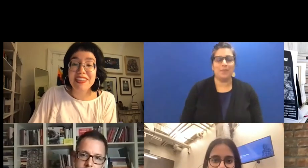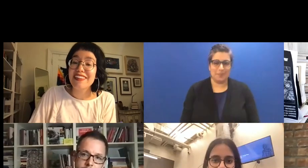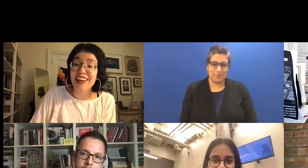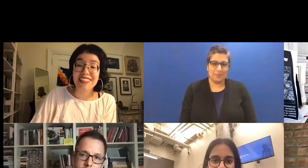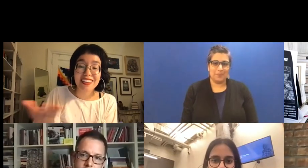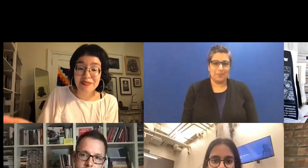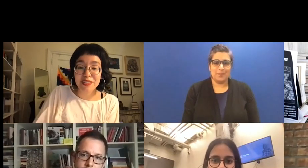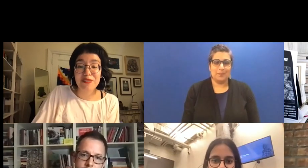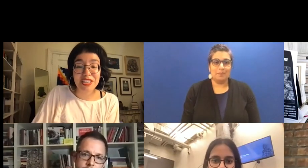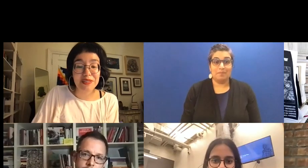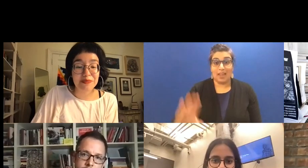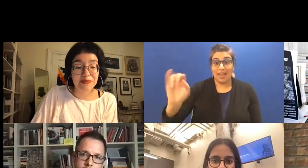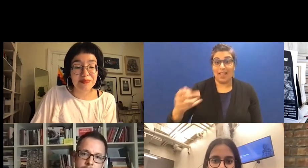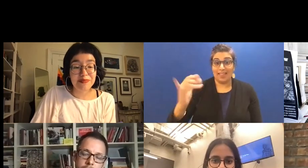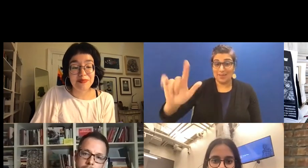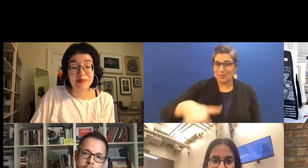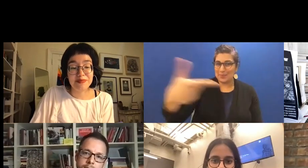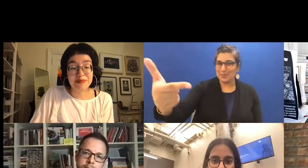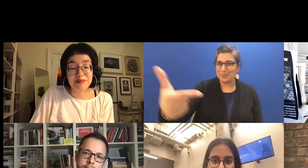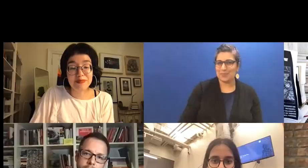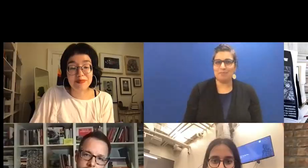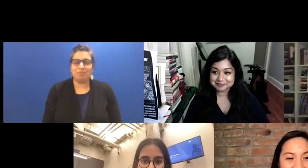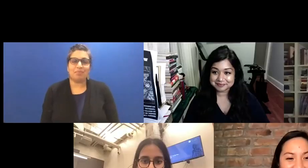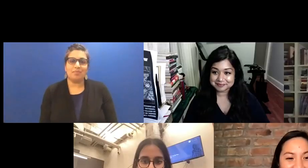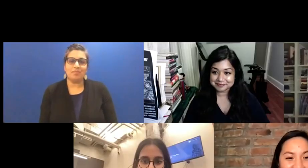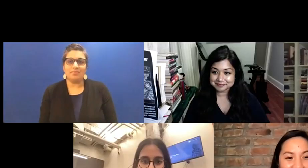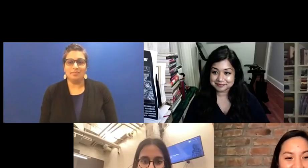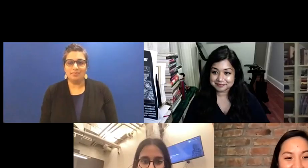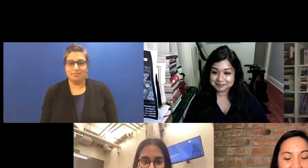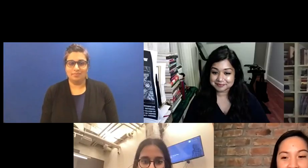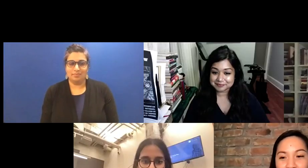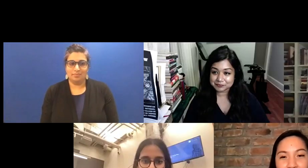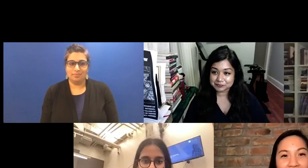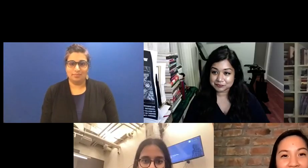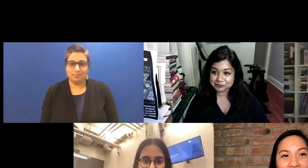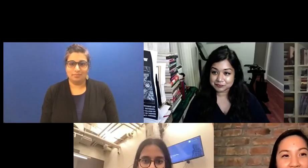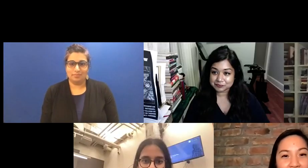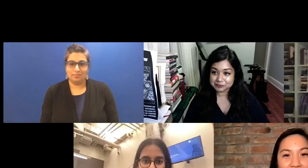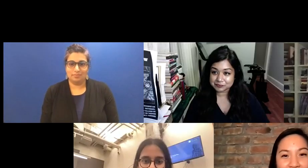Cathy, over to you.